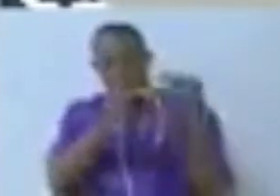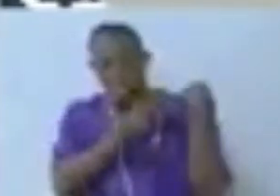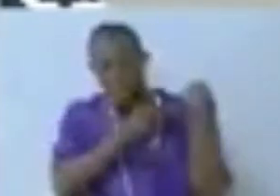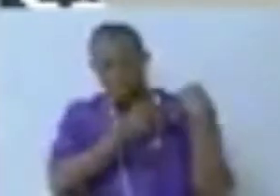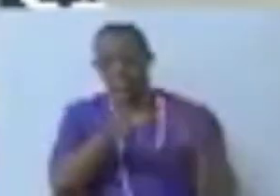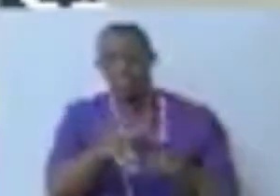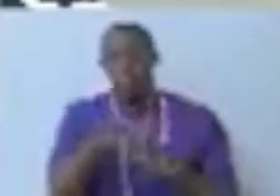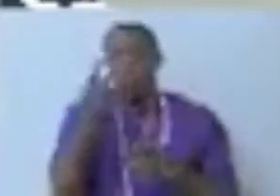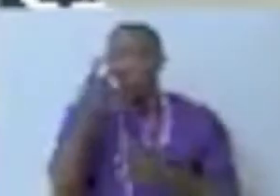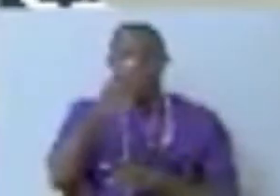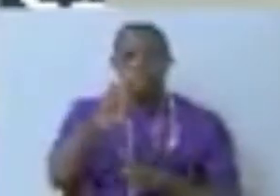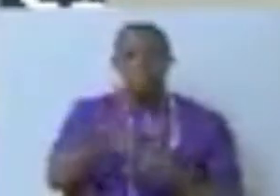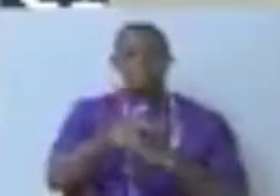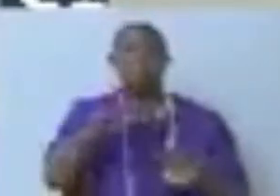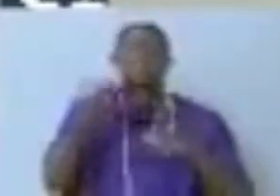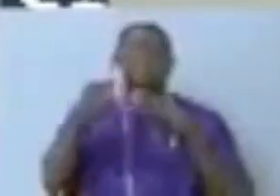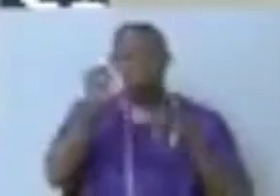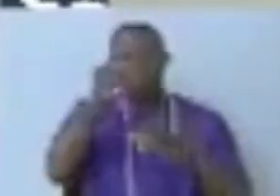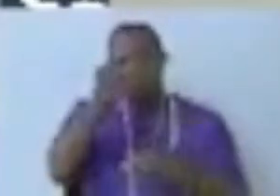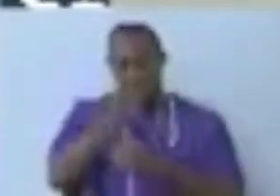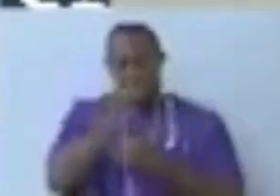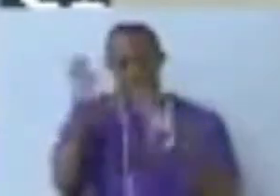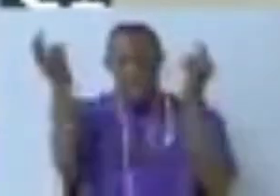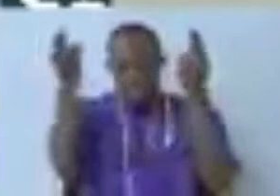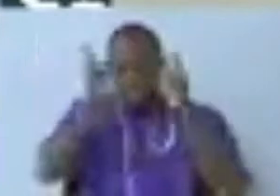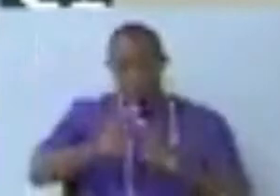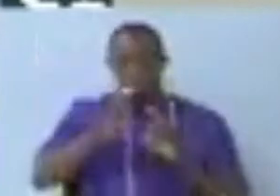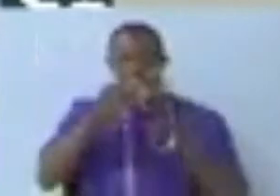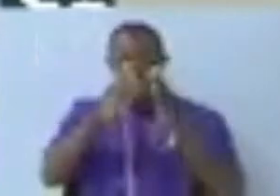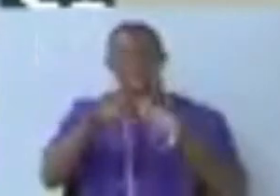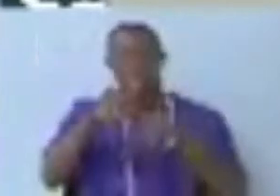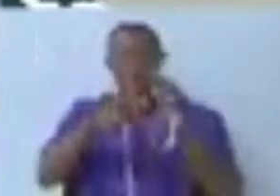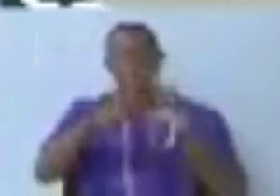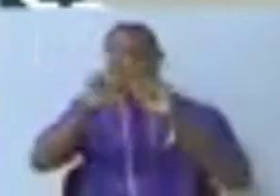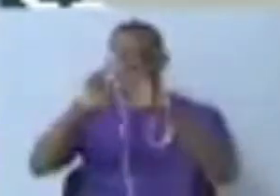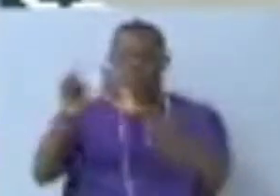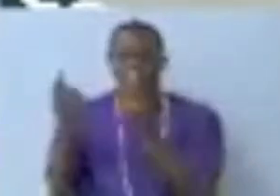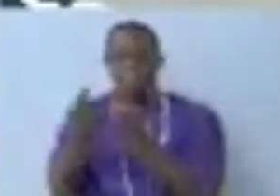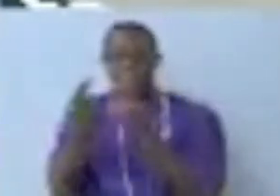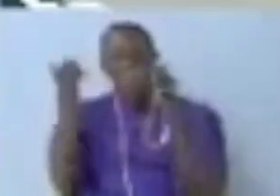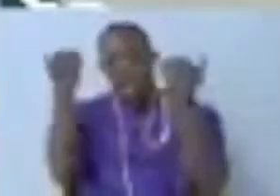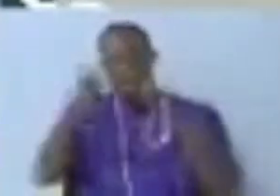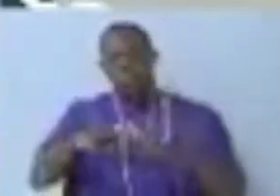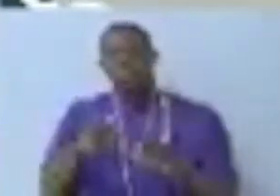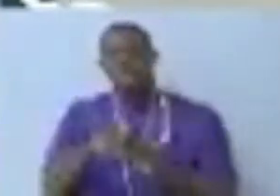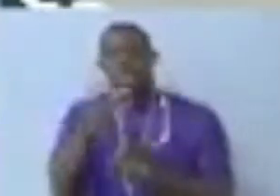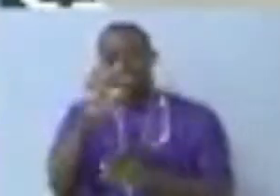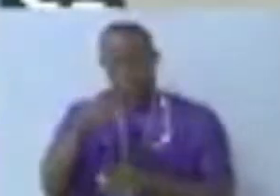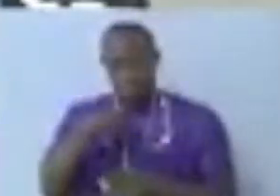made in view of the status of those cases? If I were to advise, but